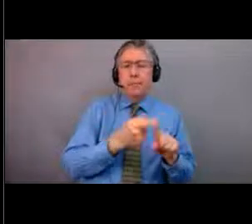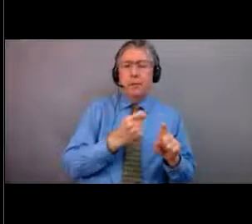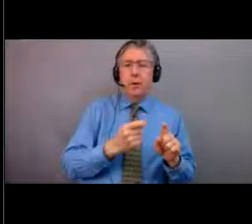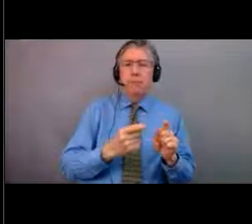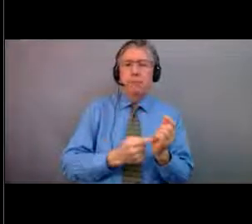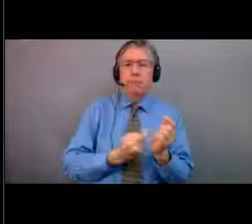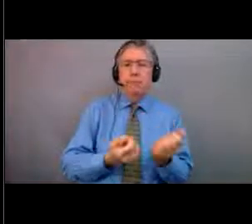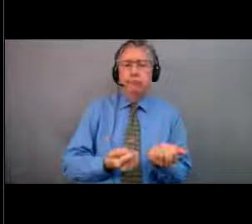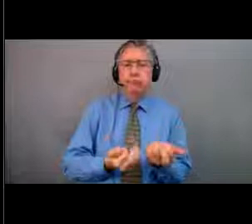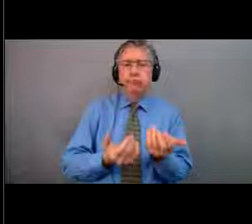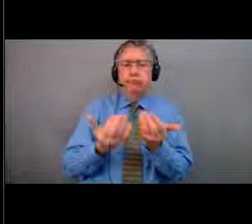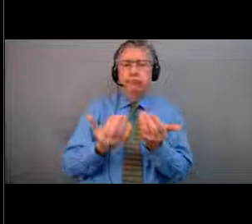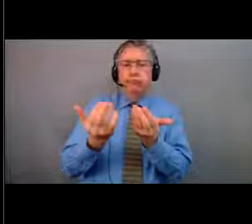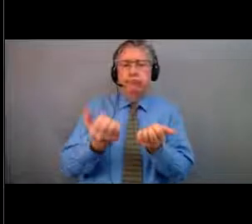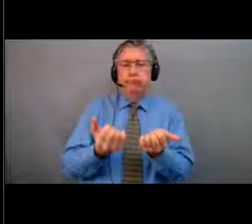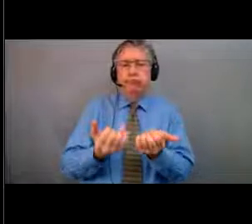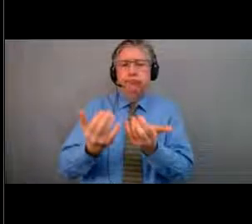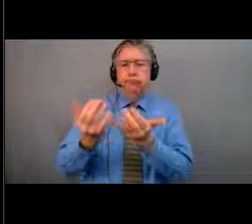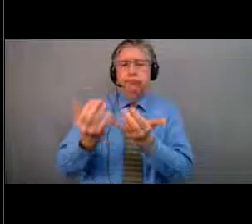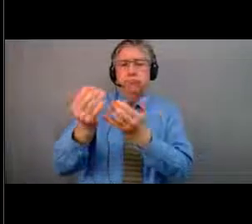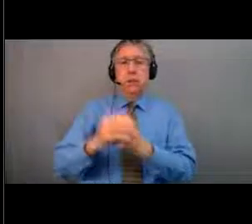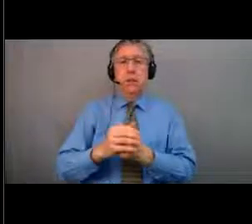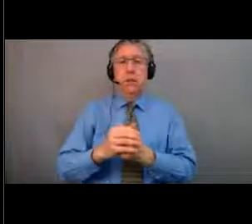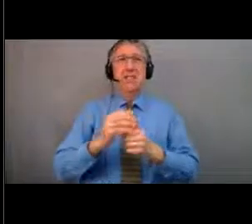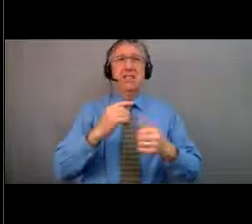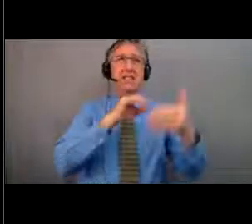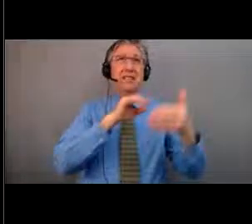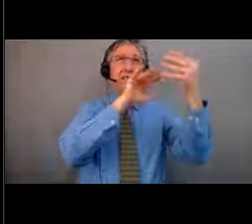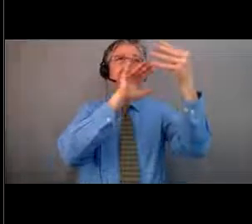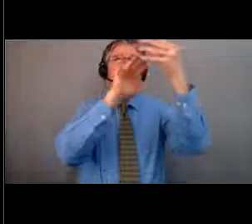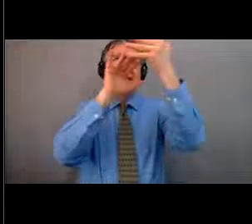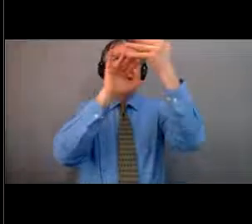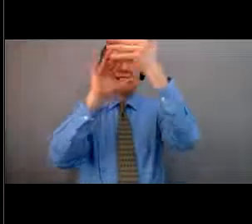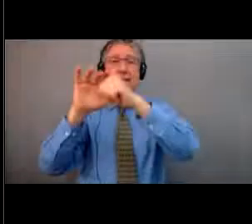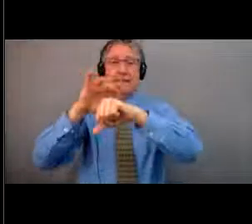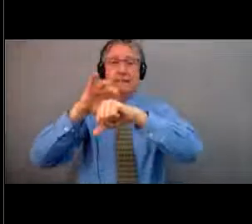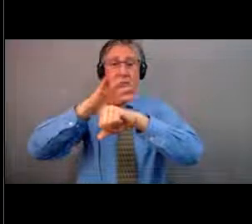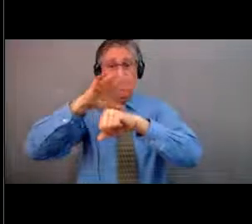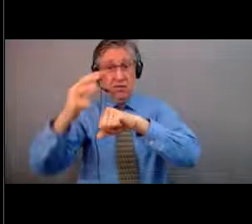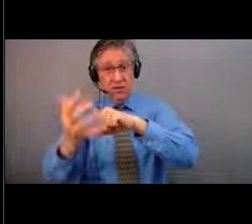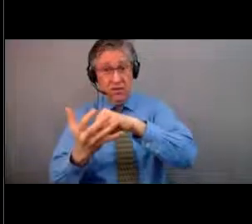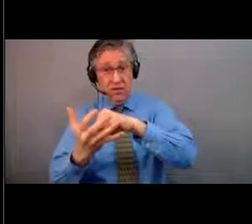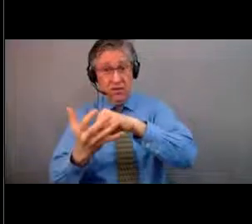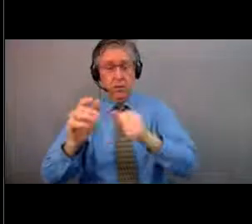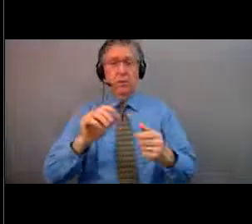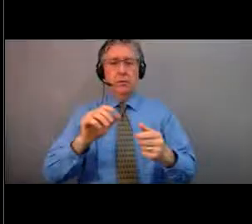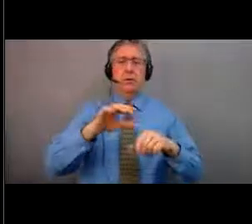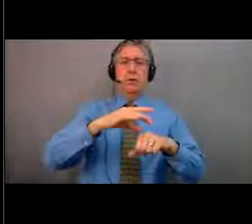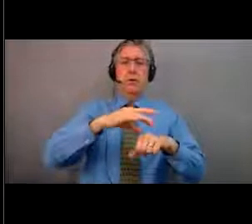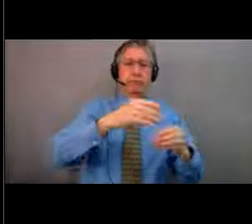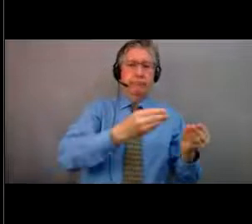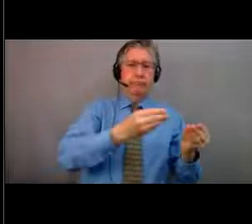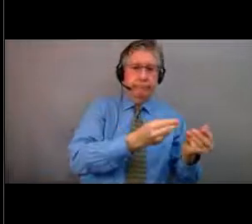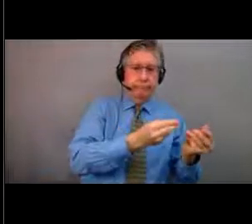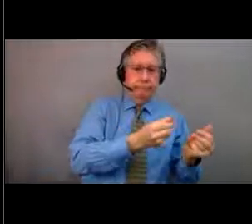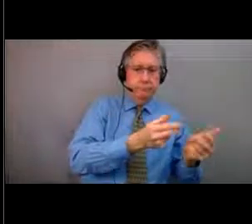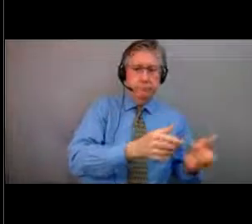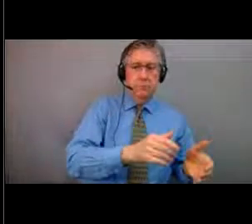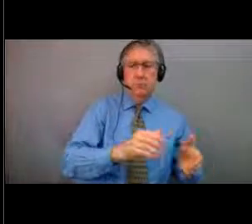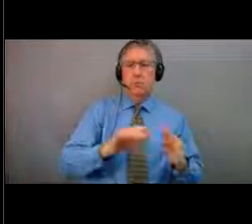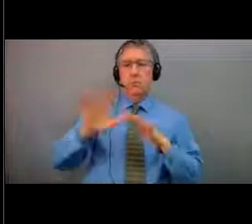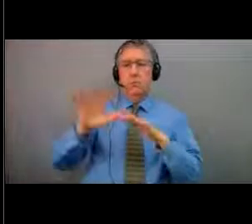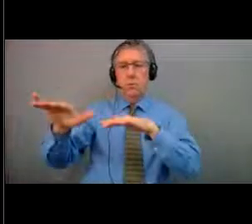studying the changes that are occurring in the atmosphere, in the land, and the ocean. And we have been using both